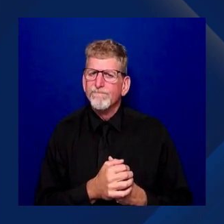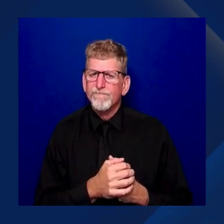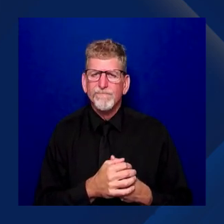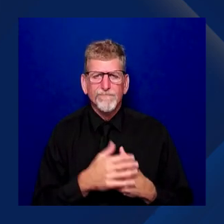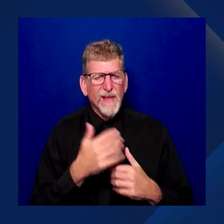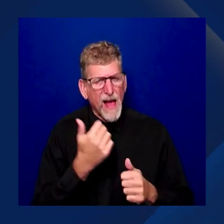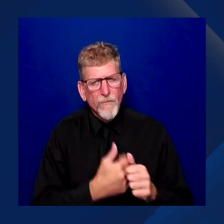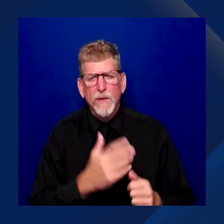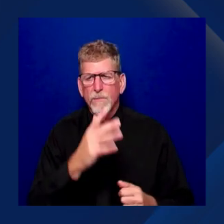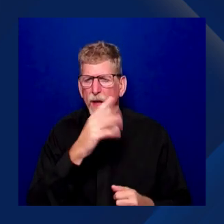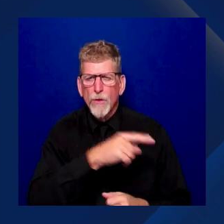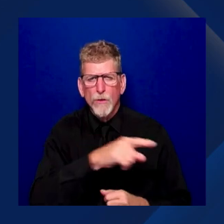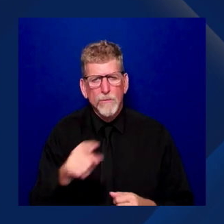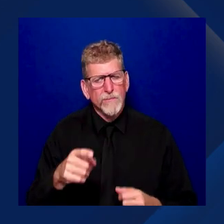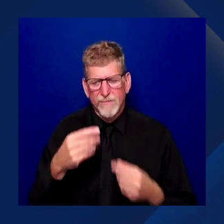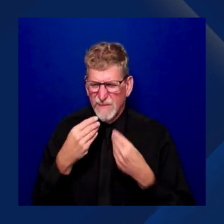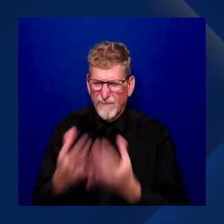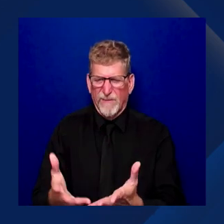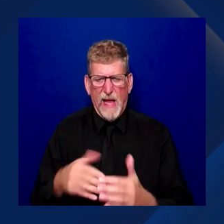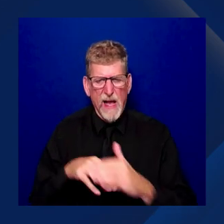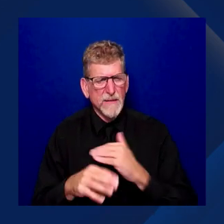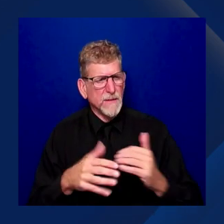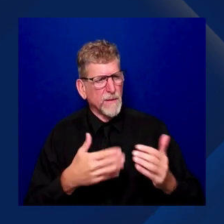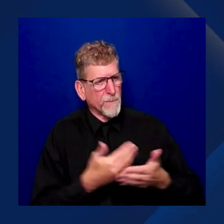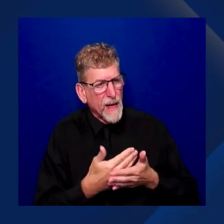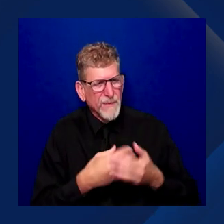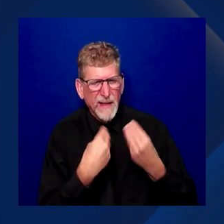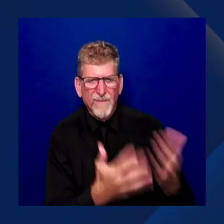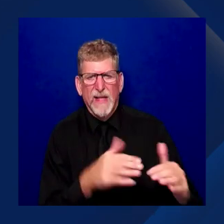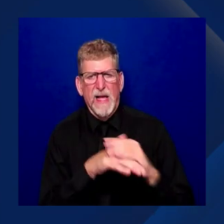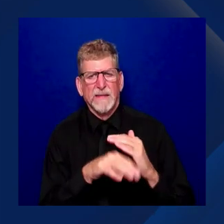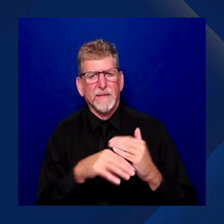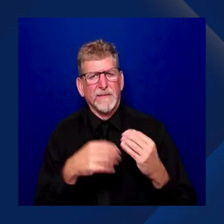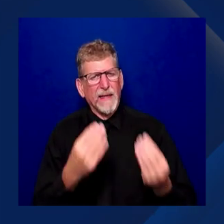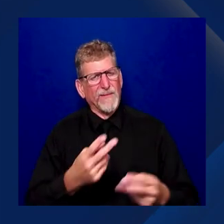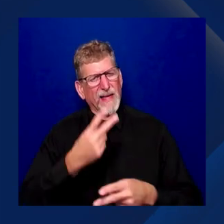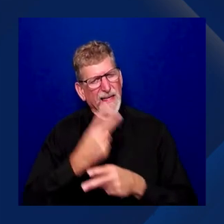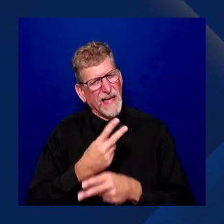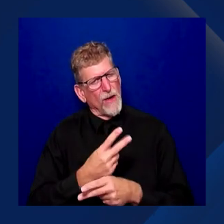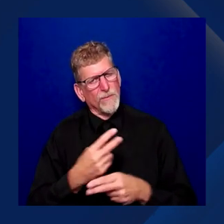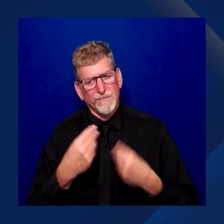they need to lead healthy lives. Thank you.